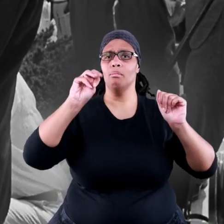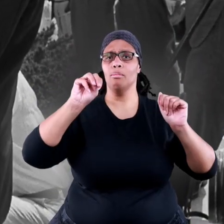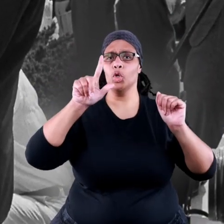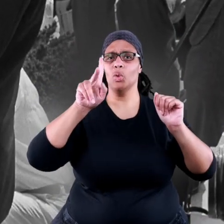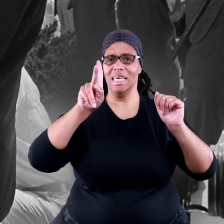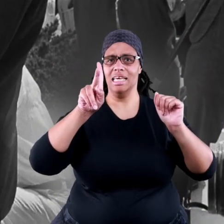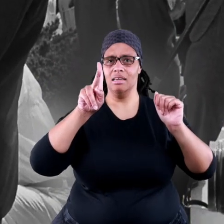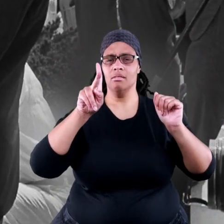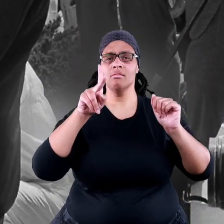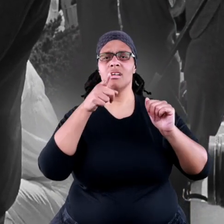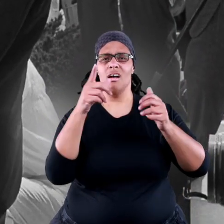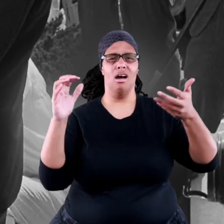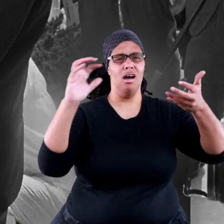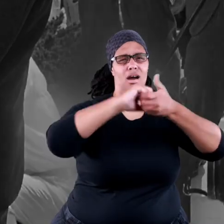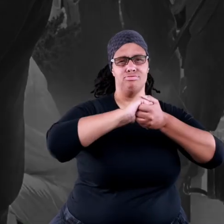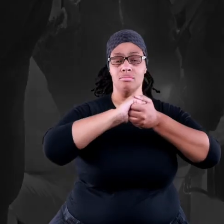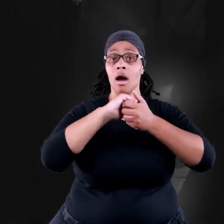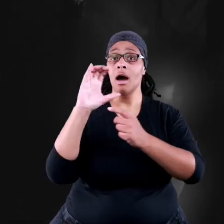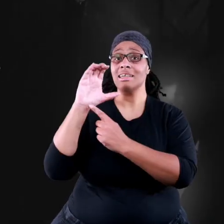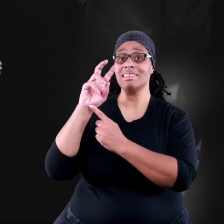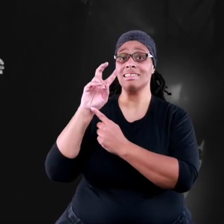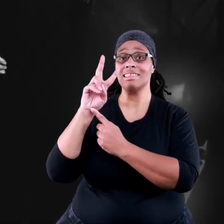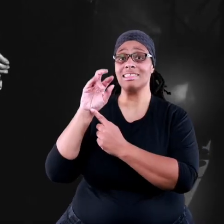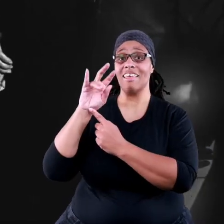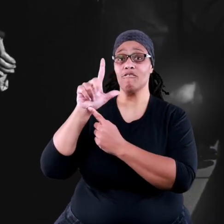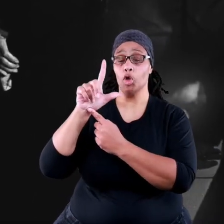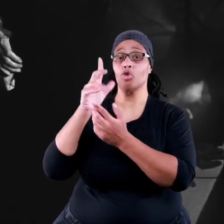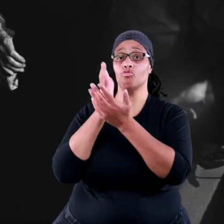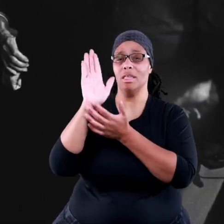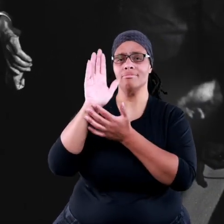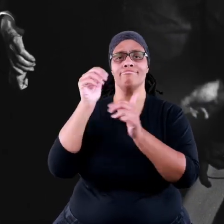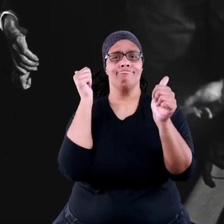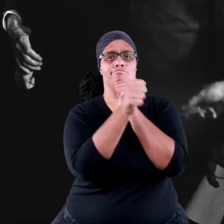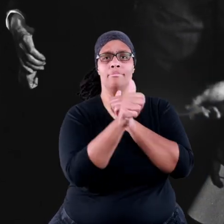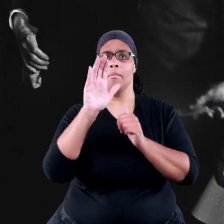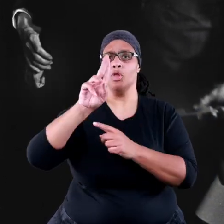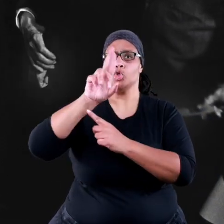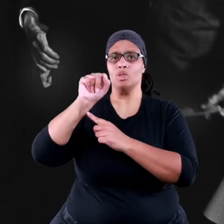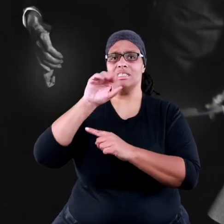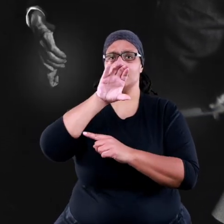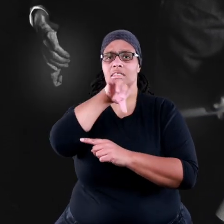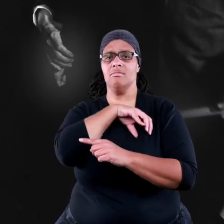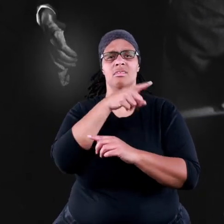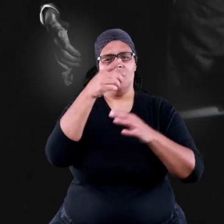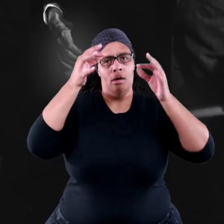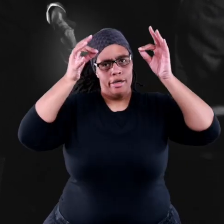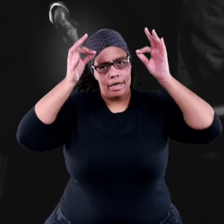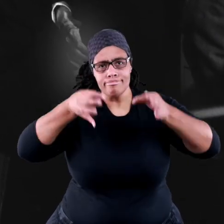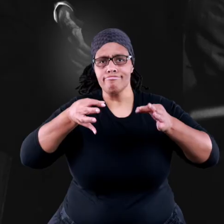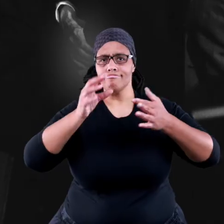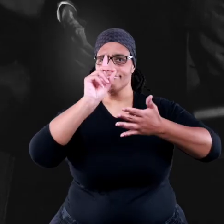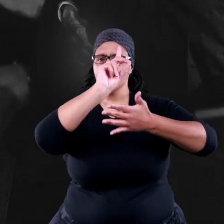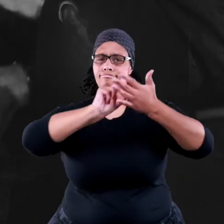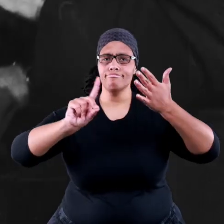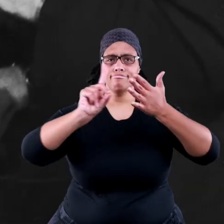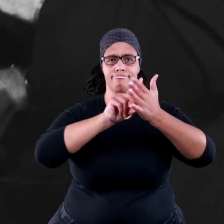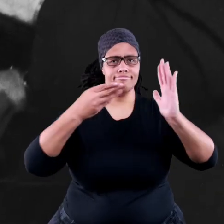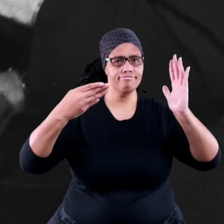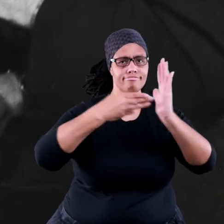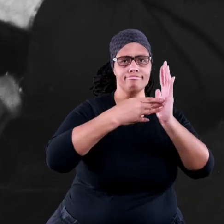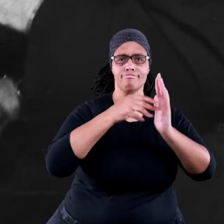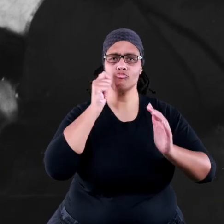and those who worked with him, the Civil Rights Act was passed by the U.S. Congress. It decreed